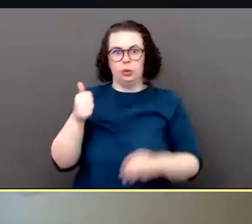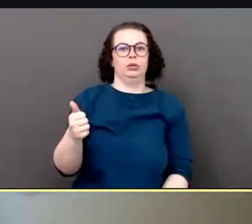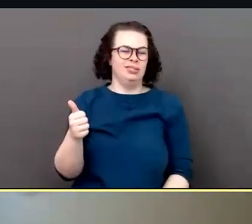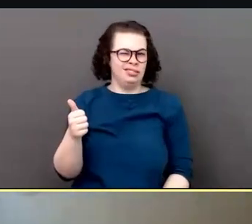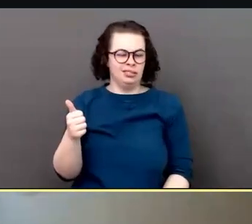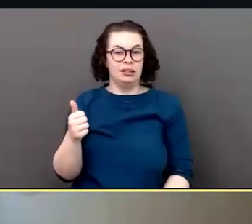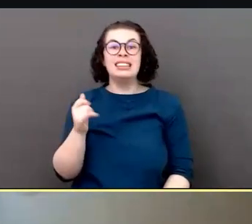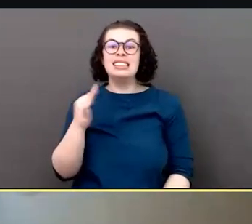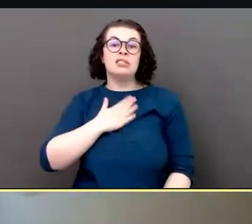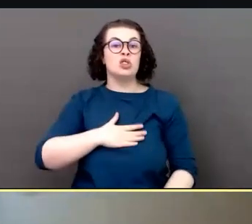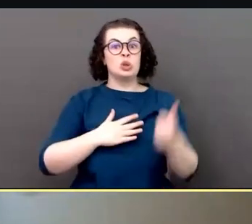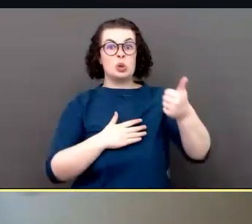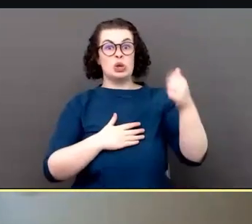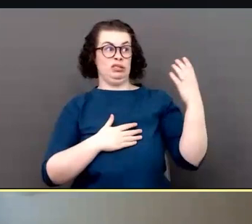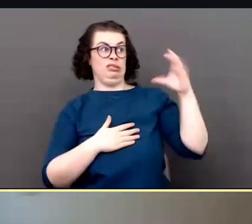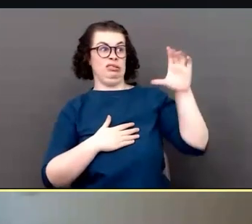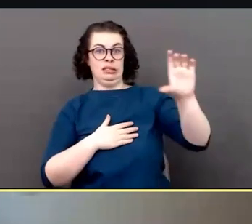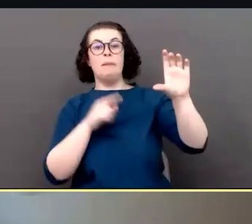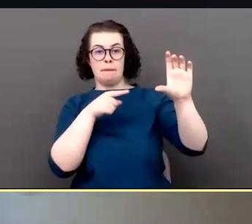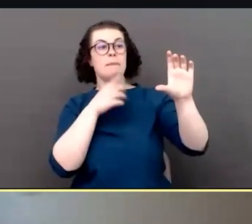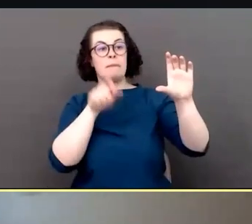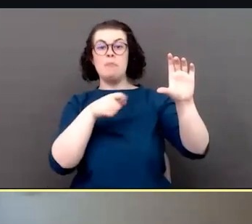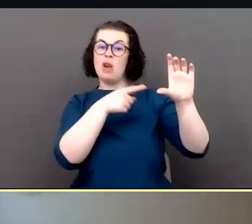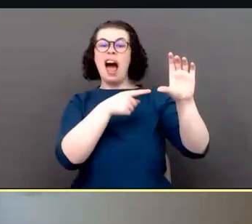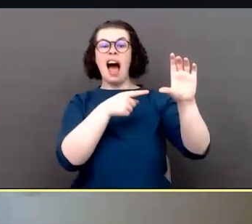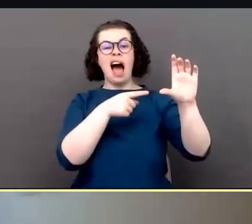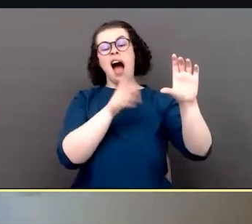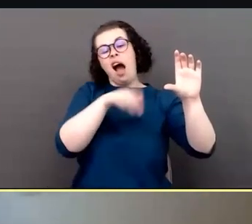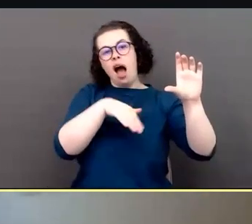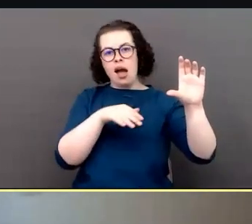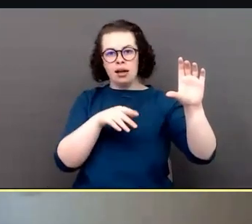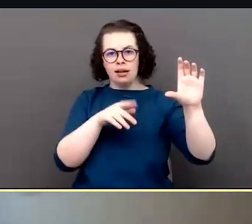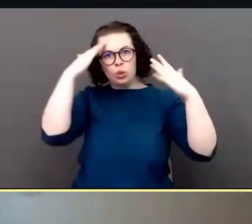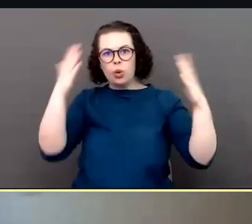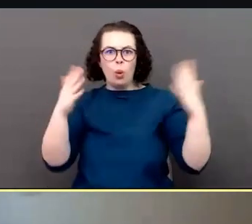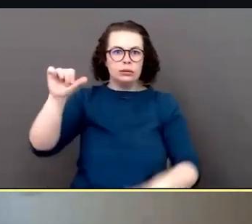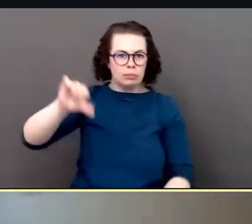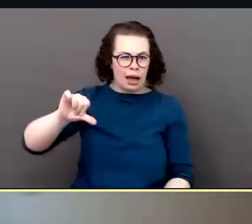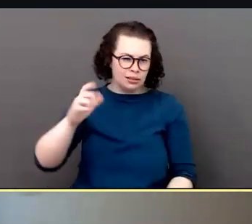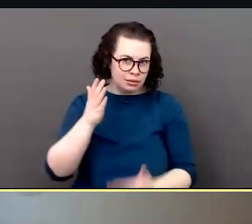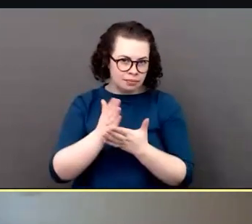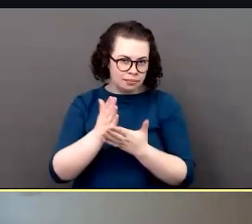requirements we got there. On the right, you see the actual profiles of handrails with